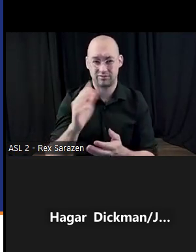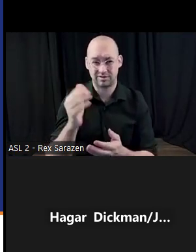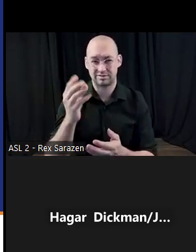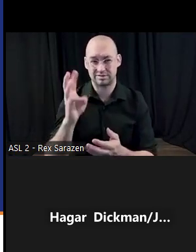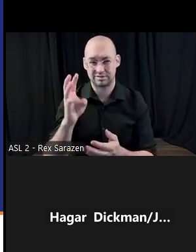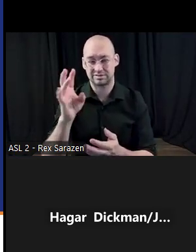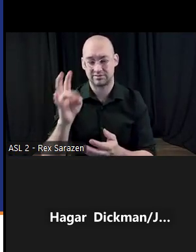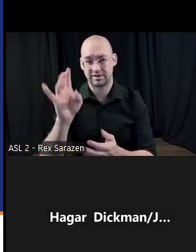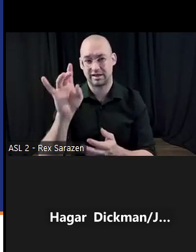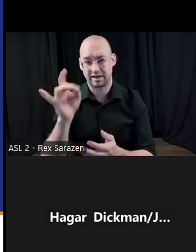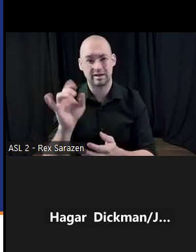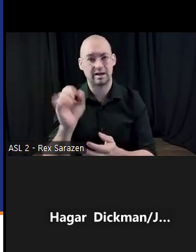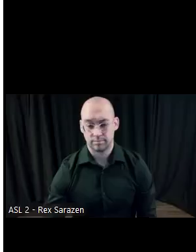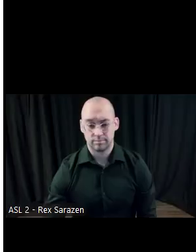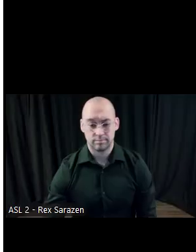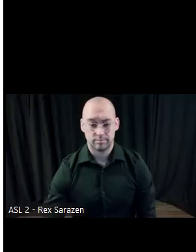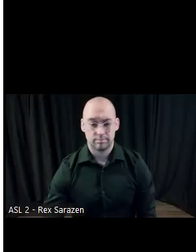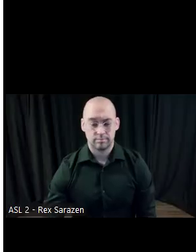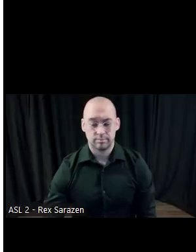you. 11:18.